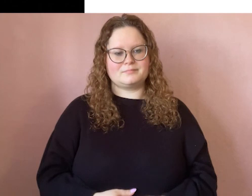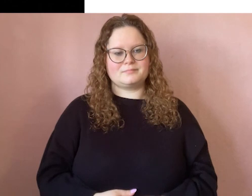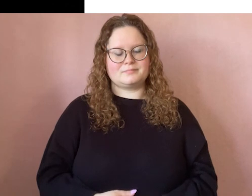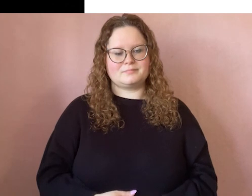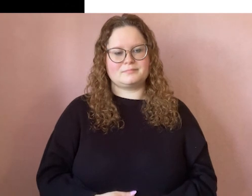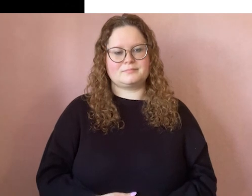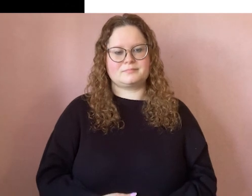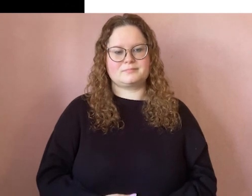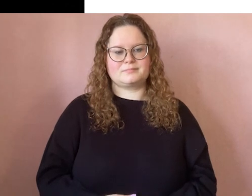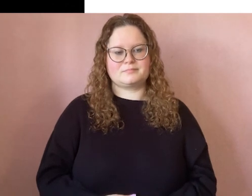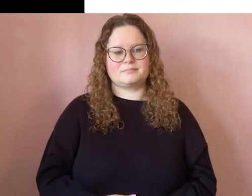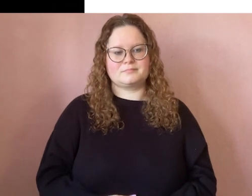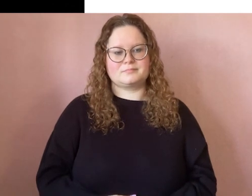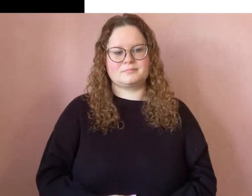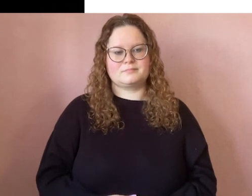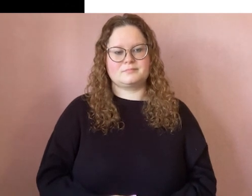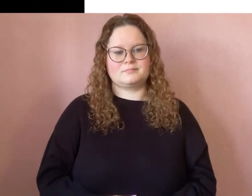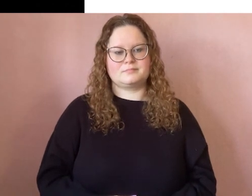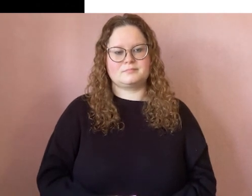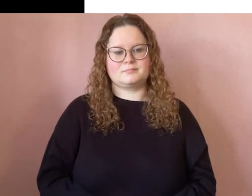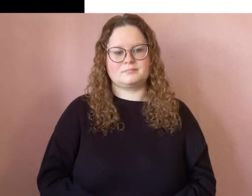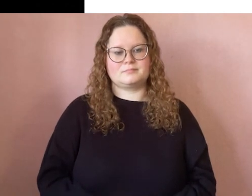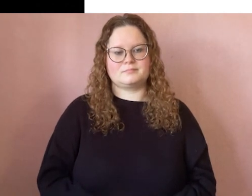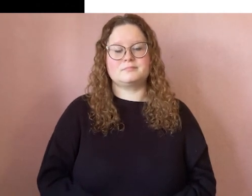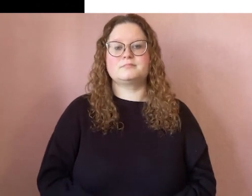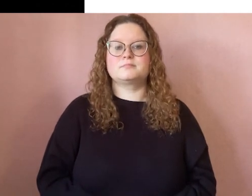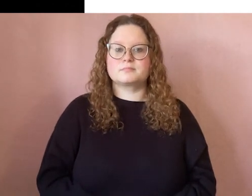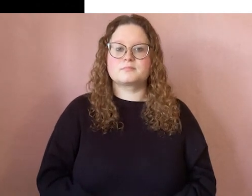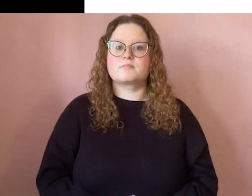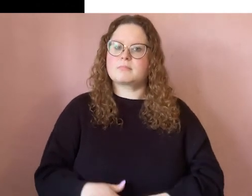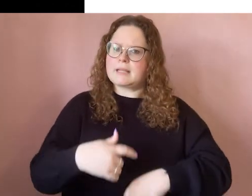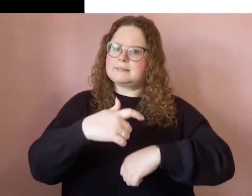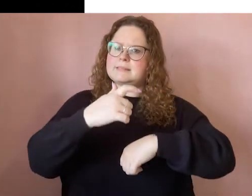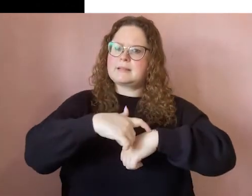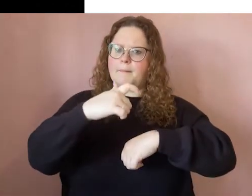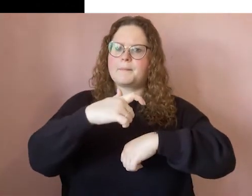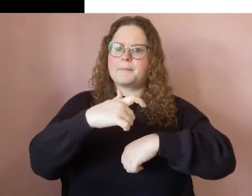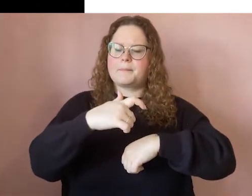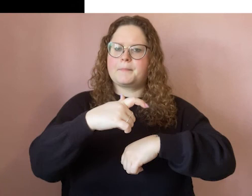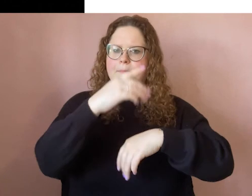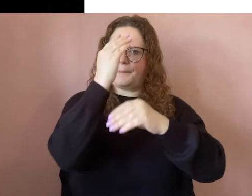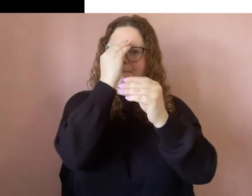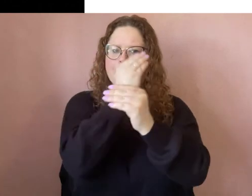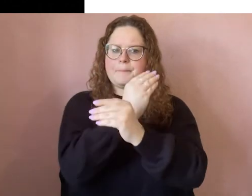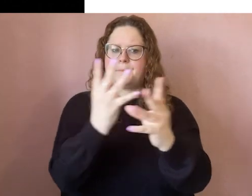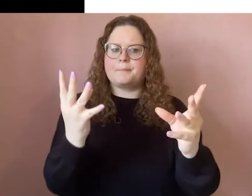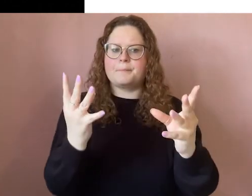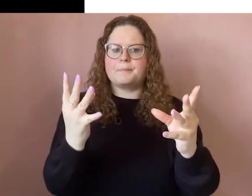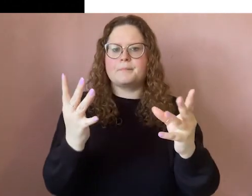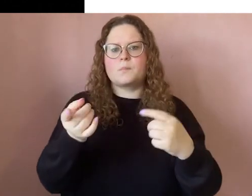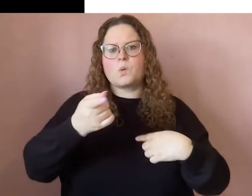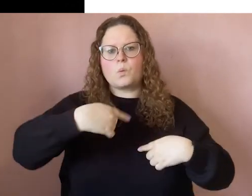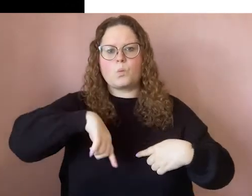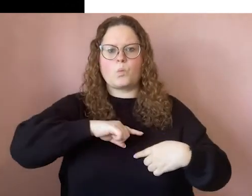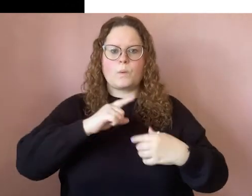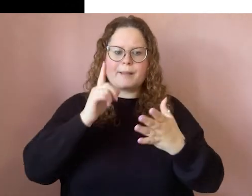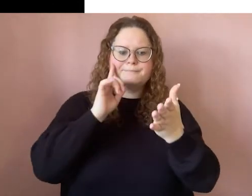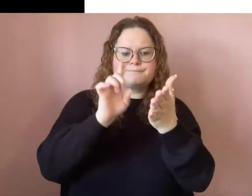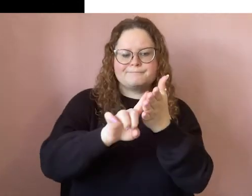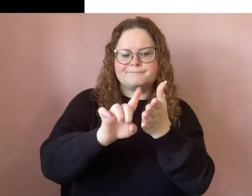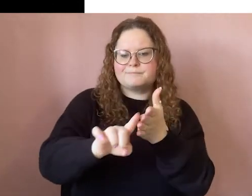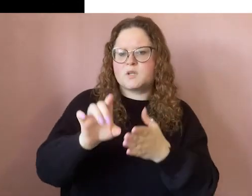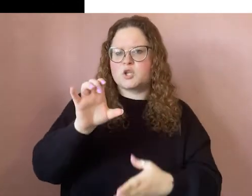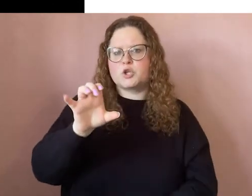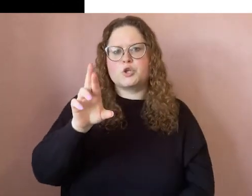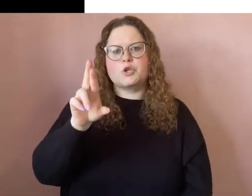last, not next focus. So I'm not going to press you on it, but you know I don't want you going anywhere. But can you tell us a little bit about that work around prevention